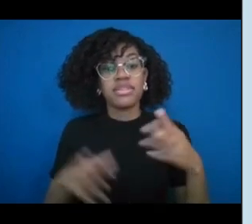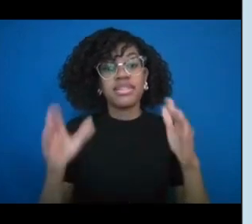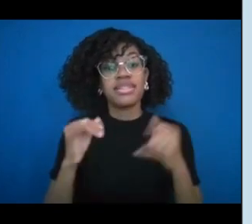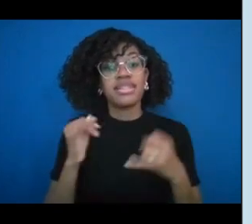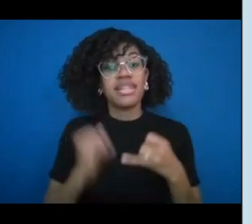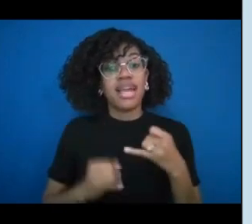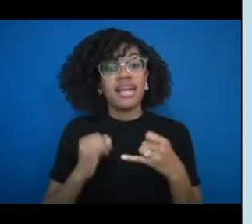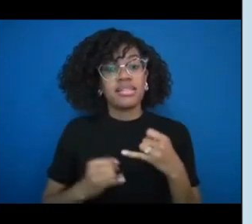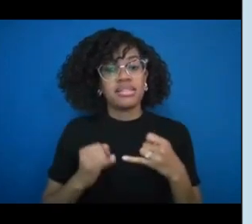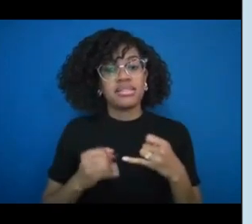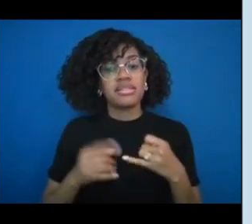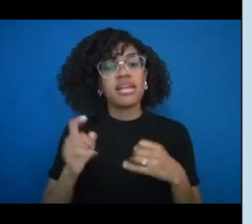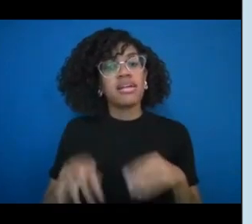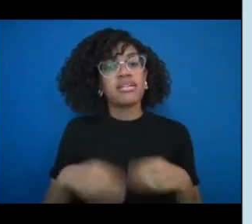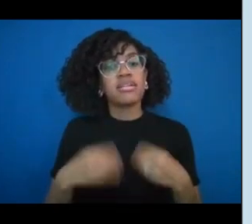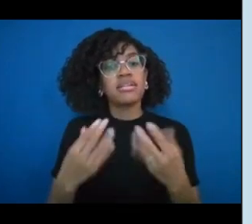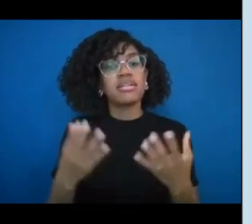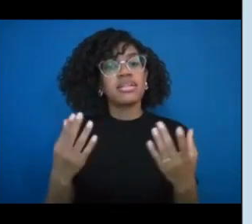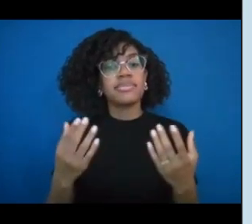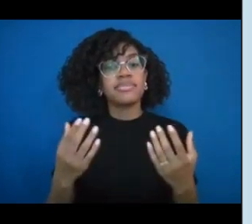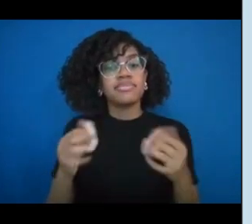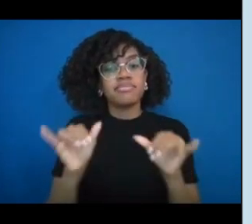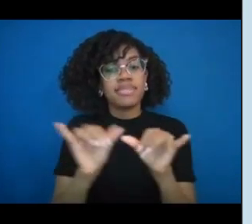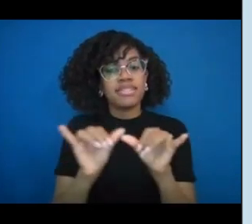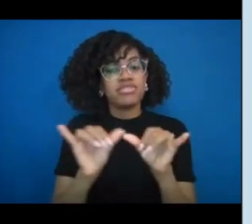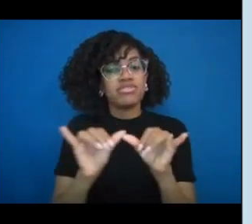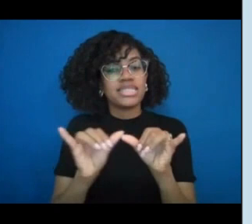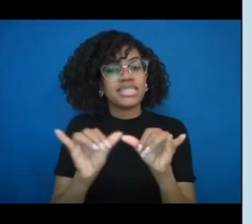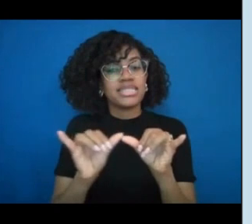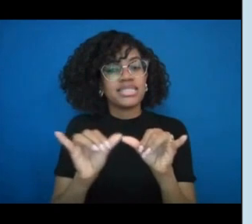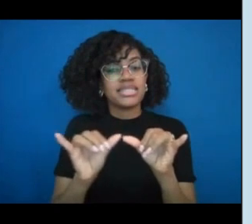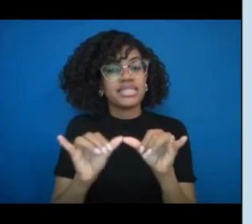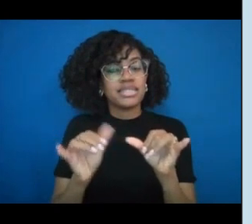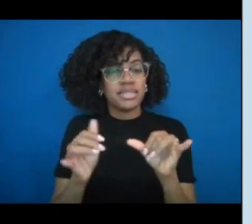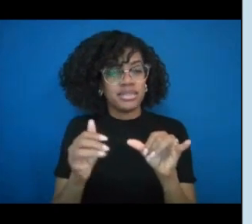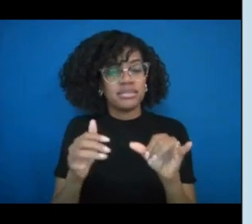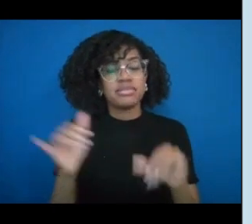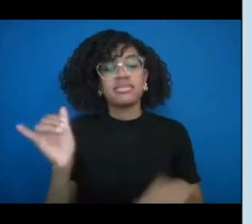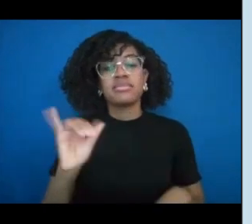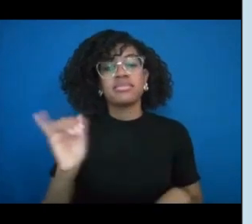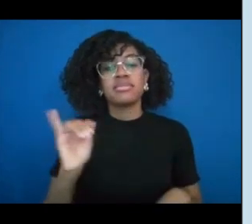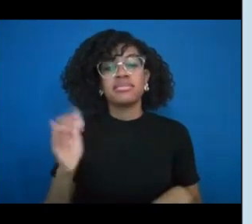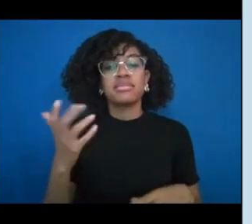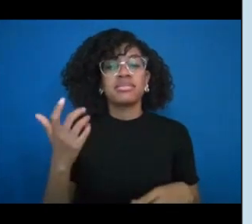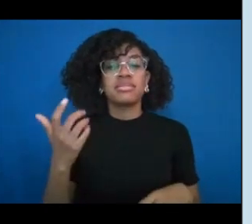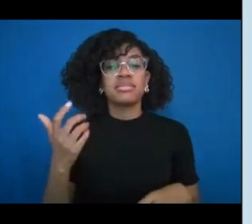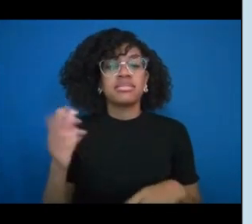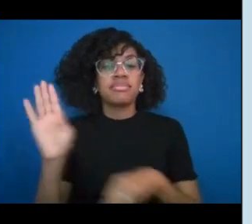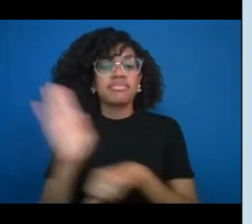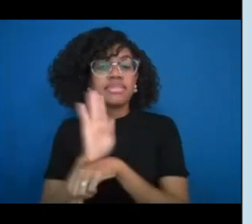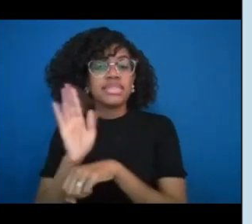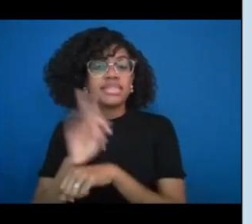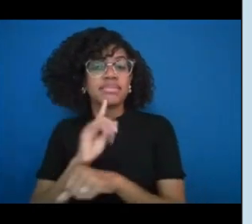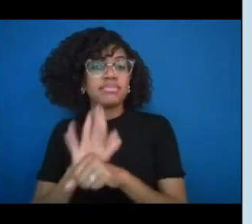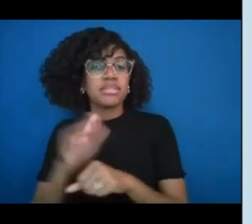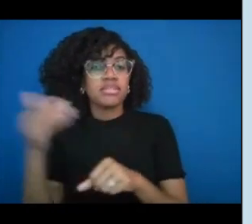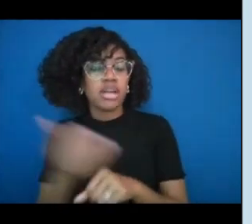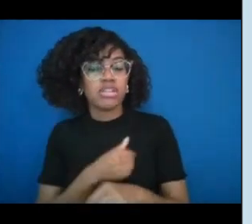to produce tangible metrics, such as employer commitments to hire, job